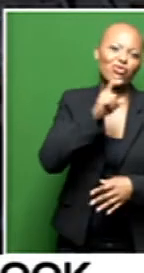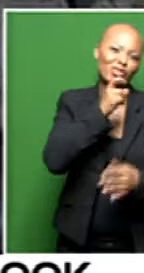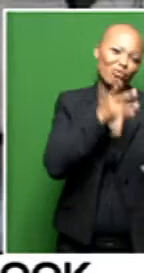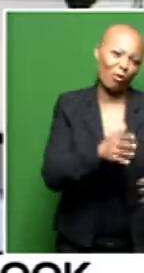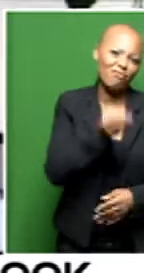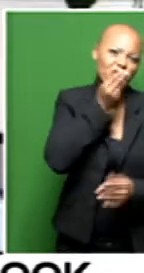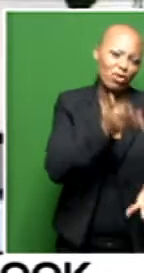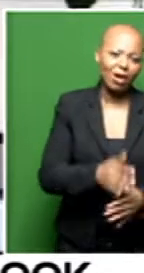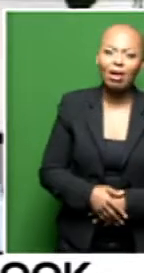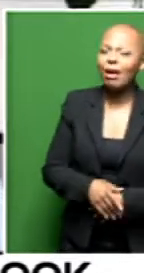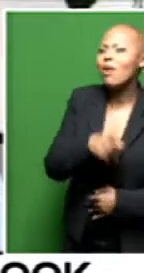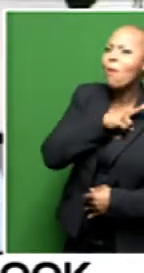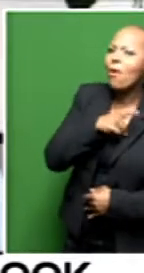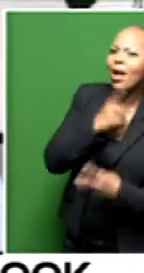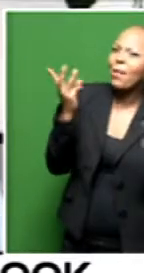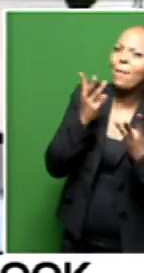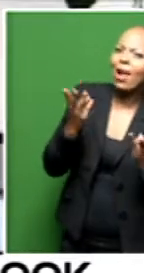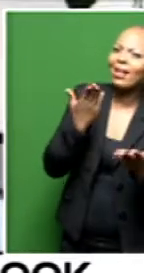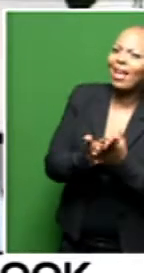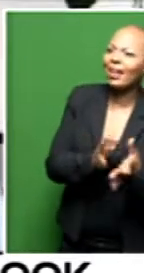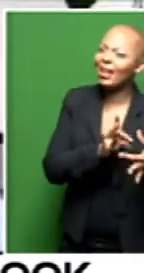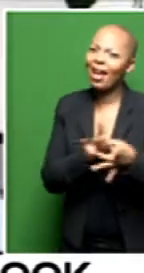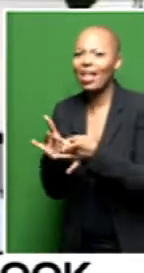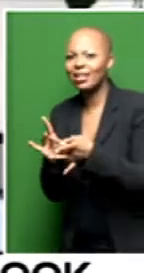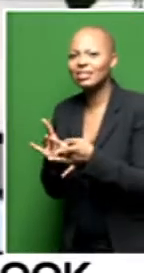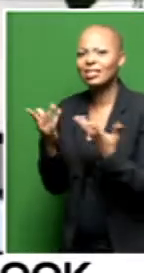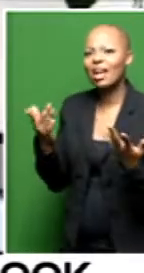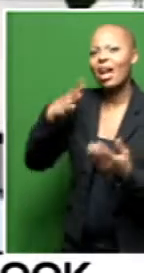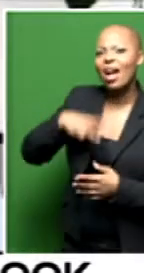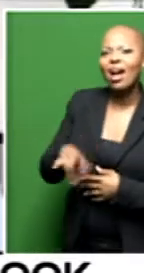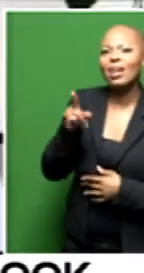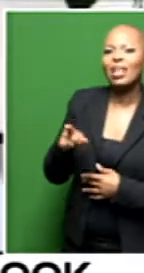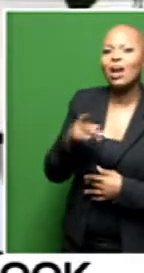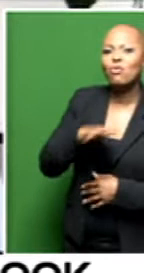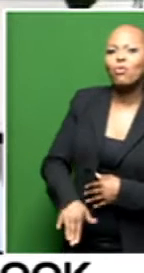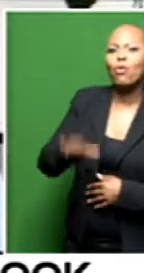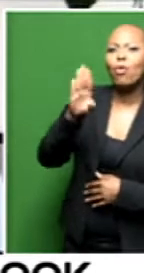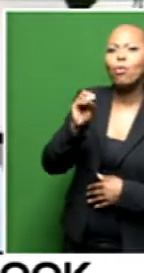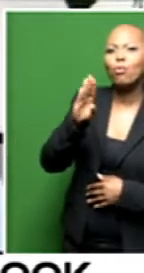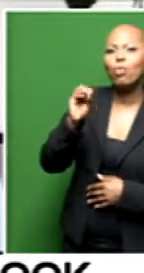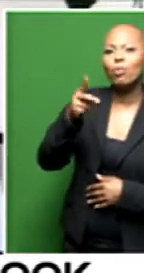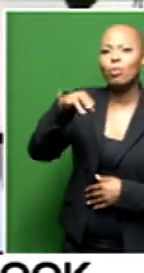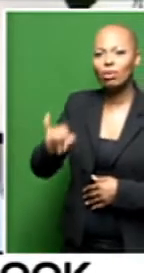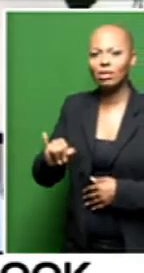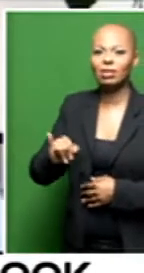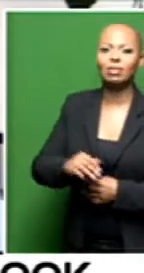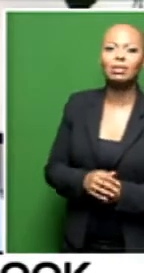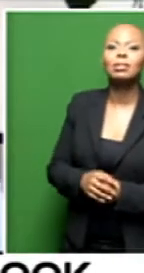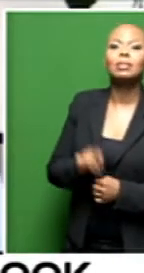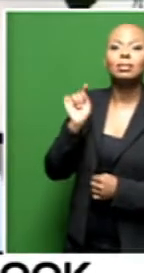why can people relate to those so much? The classics that we grew up with, boboti, that is also part of